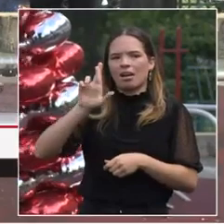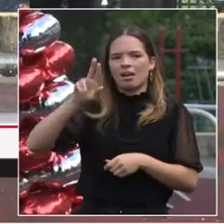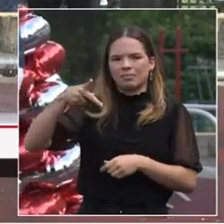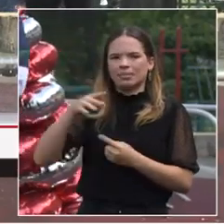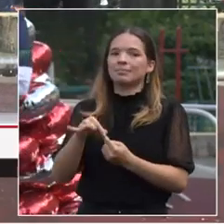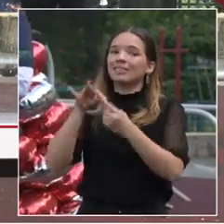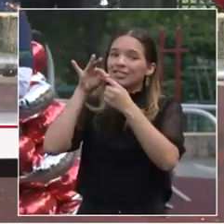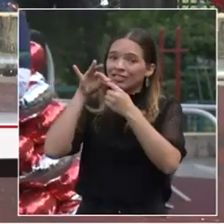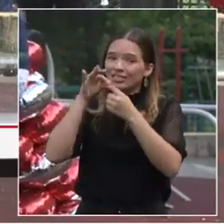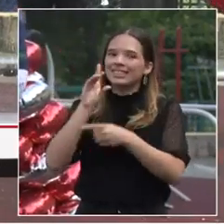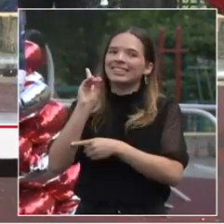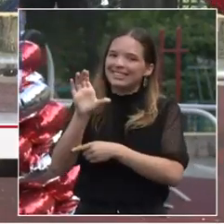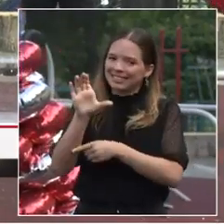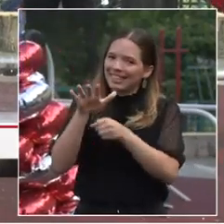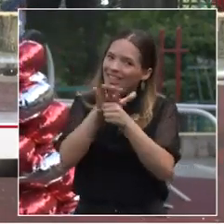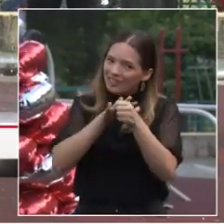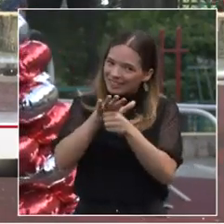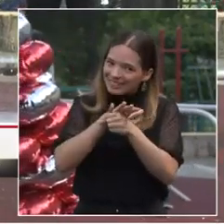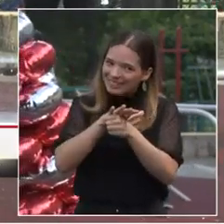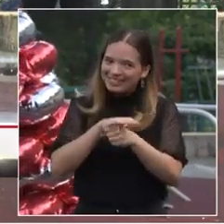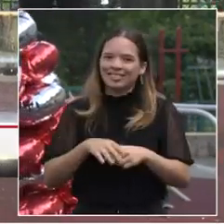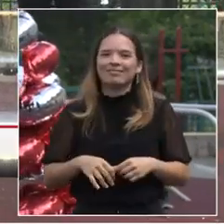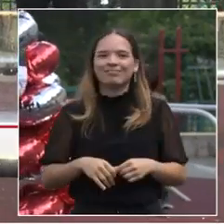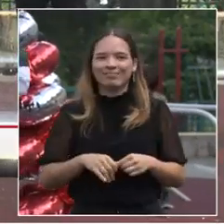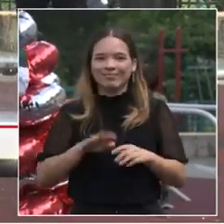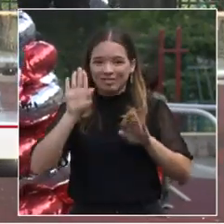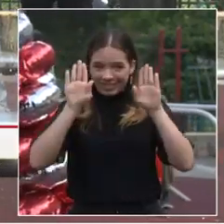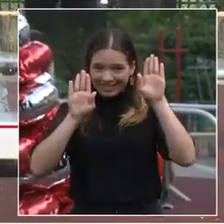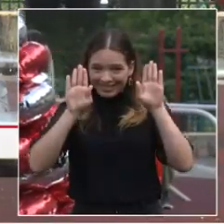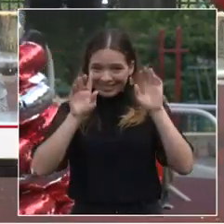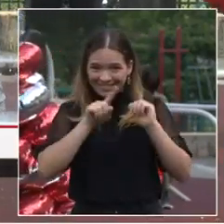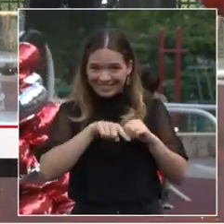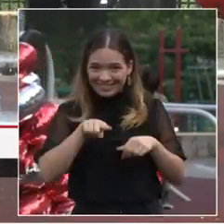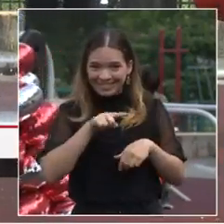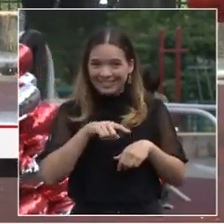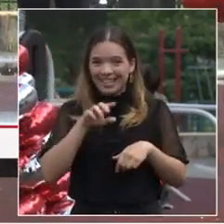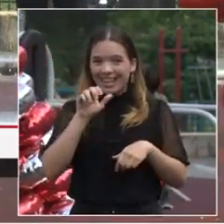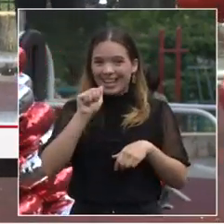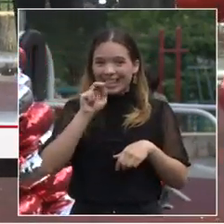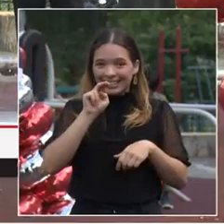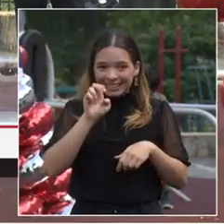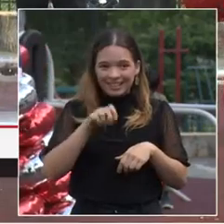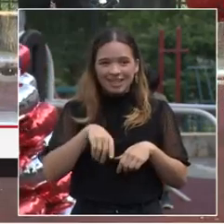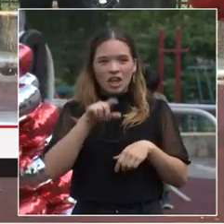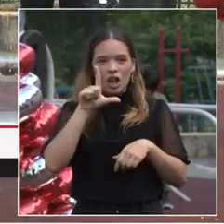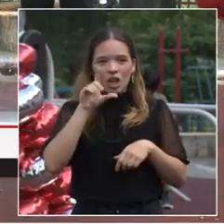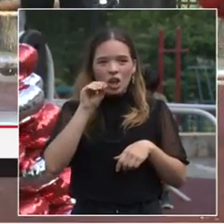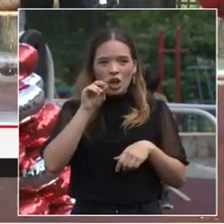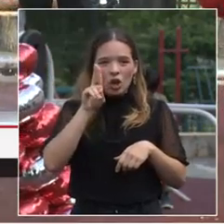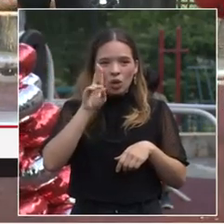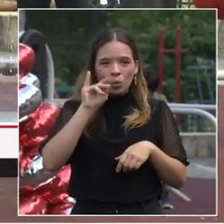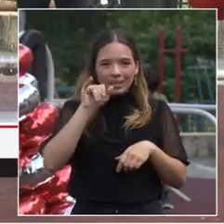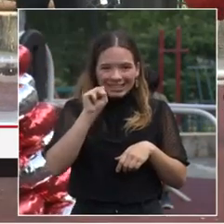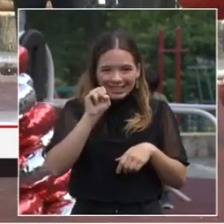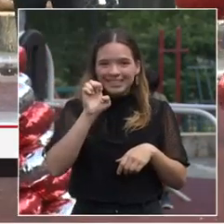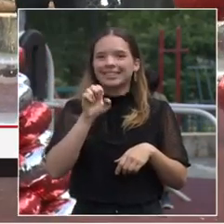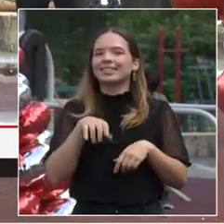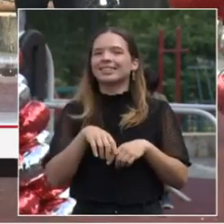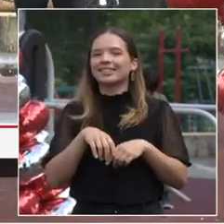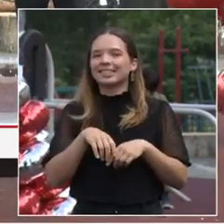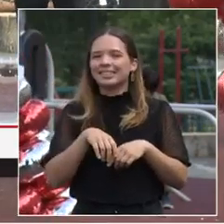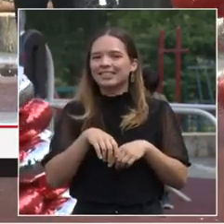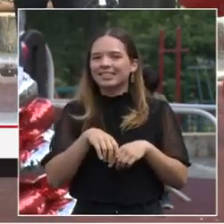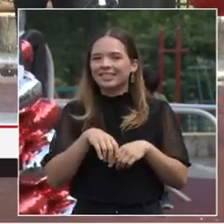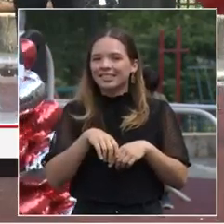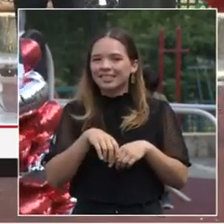DC chapter, please raise your hand, specifically Ann and Lewis and Ronald for donating the Fitlot and to allowing this to be